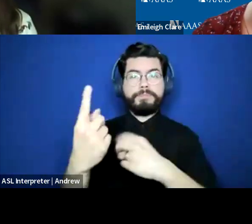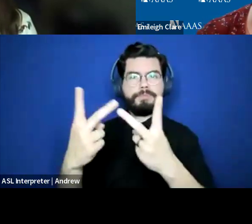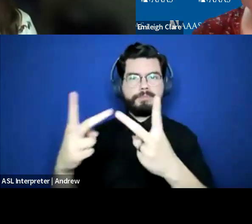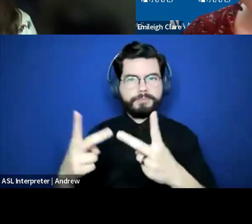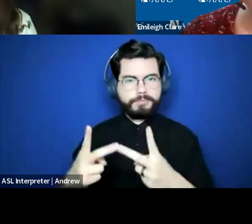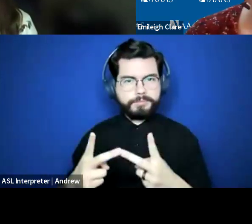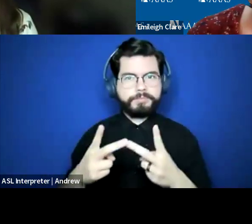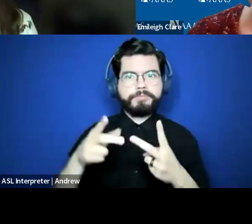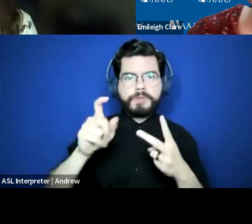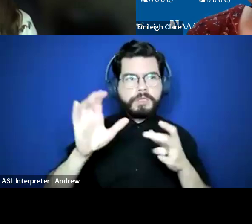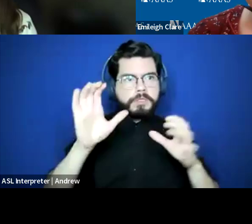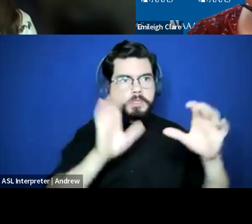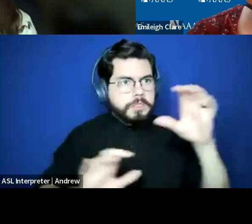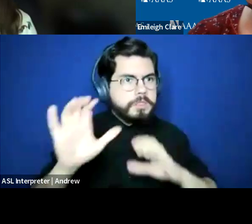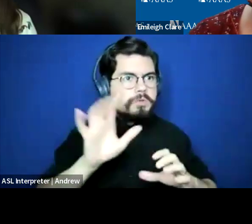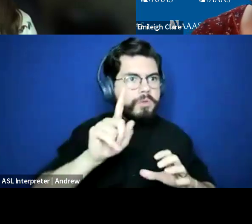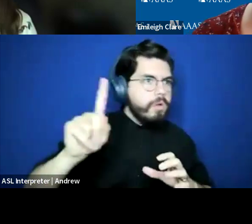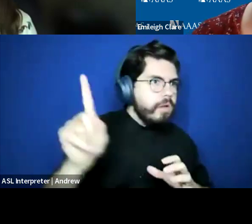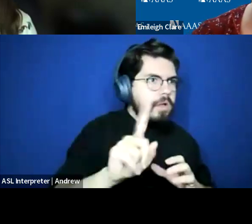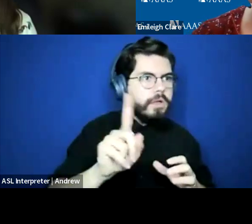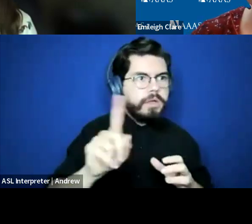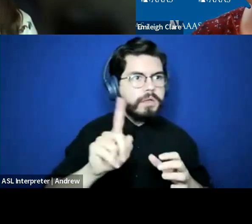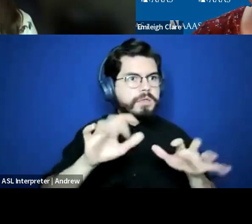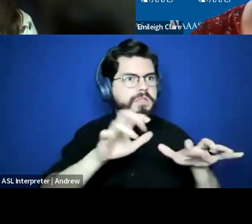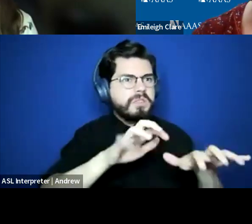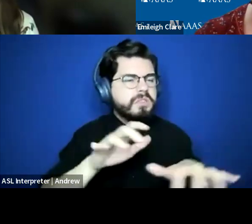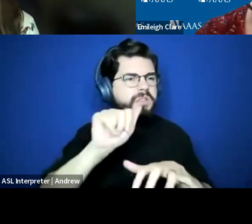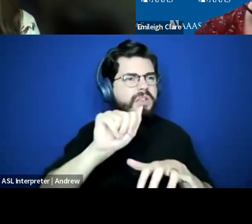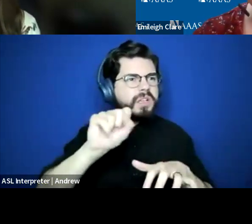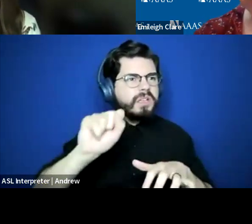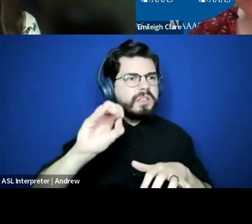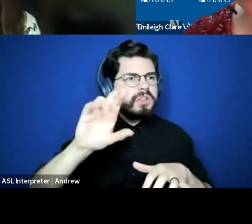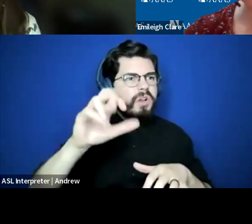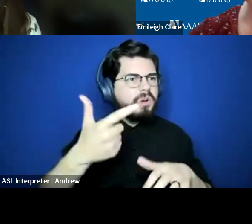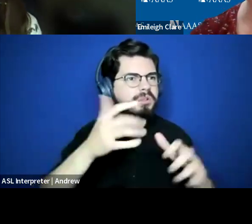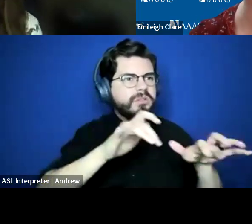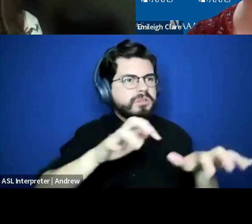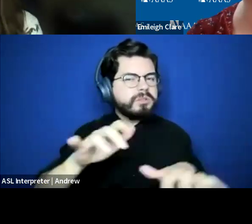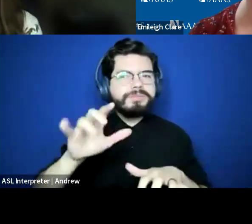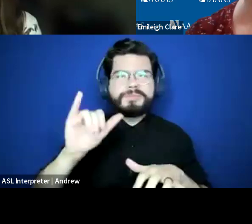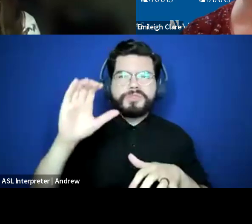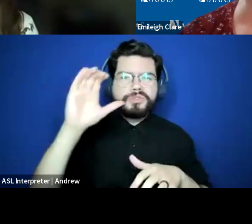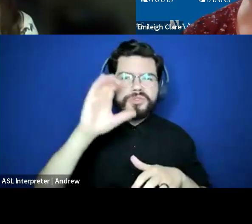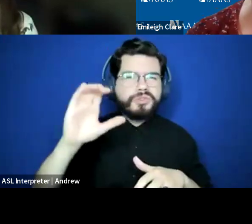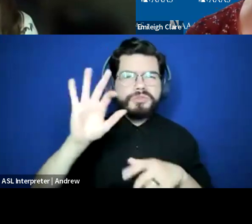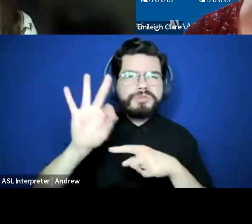like search like crazy on the AAAS.org website. And the search function doesn't work very well too, so that's another